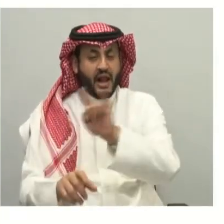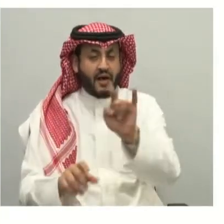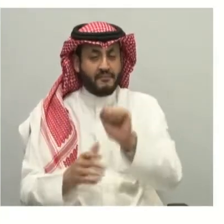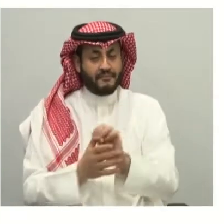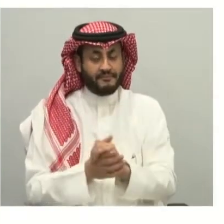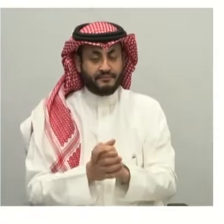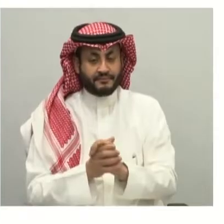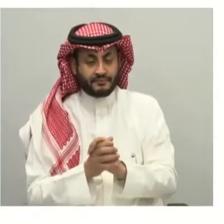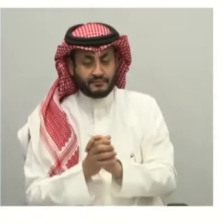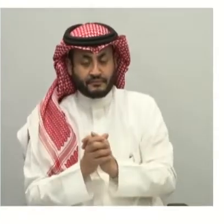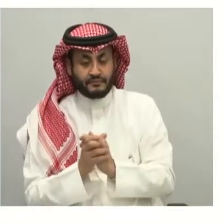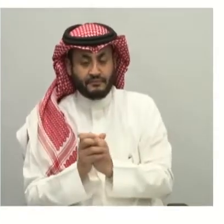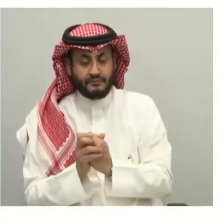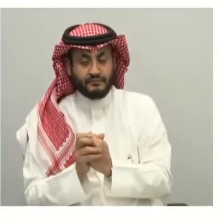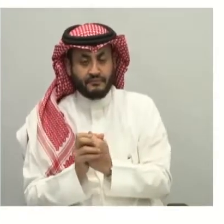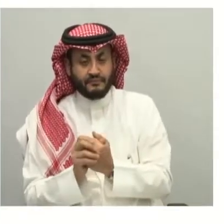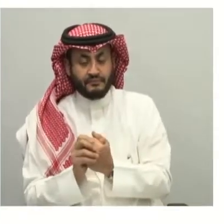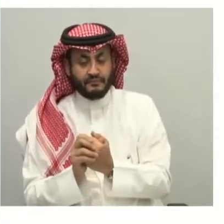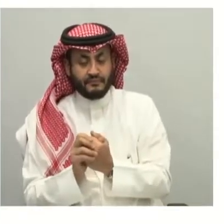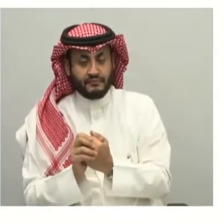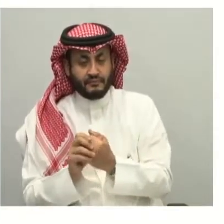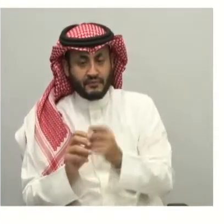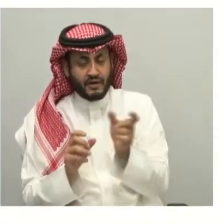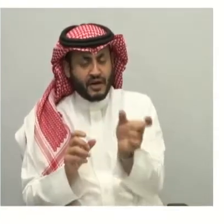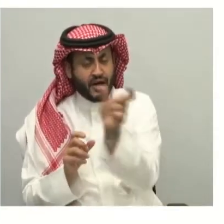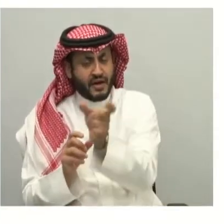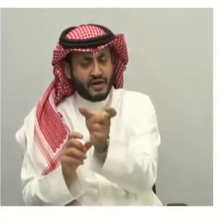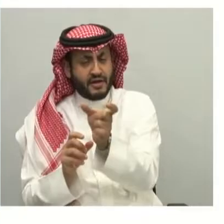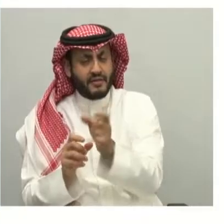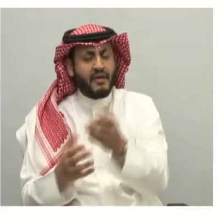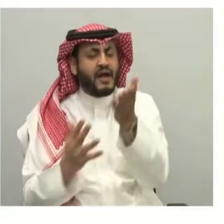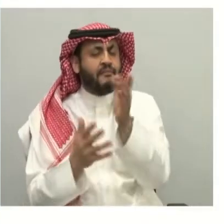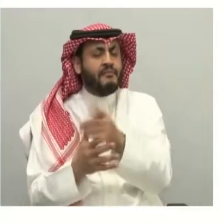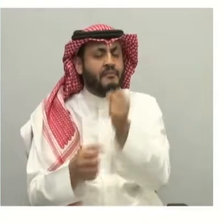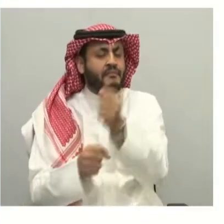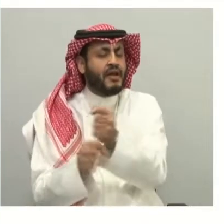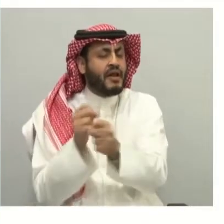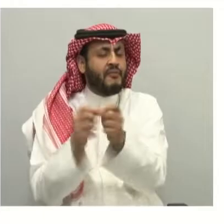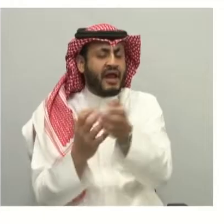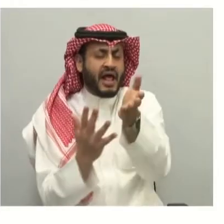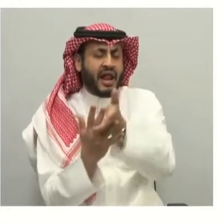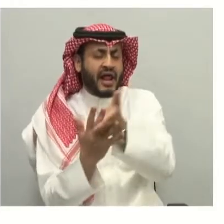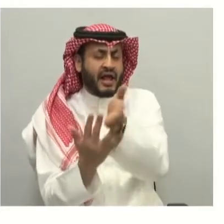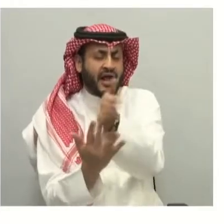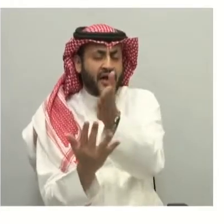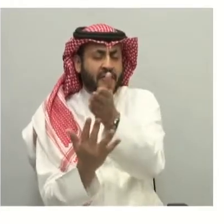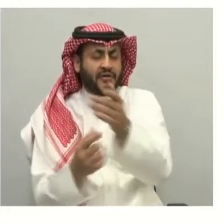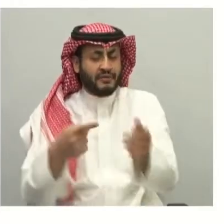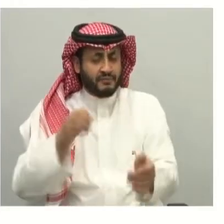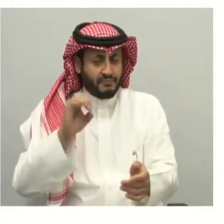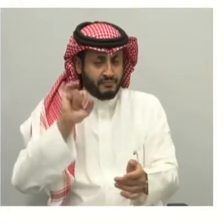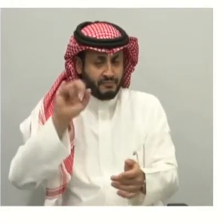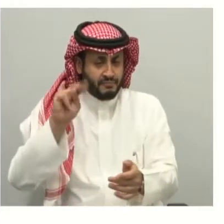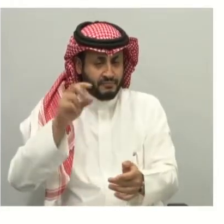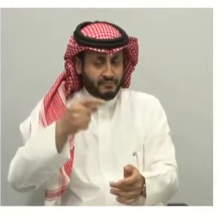or he isn't, and we aren't. So this is how we can use the negative statements